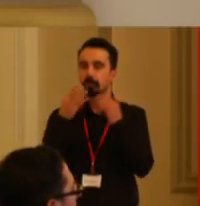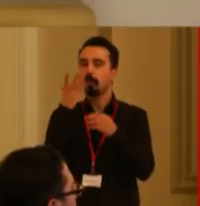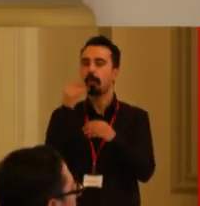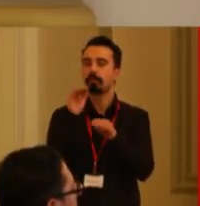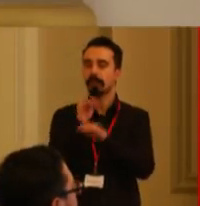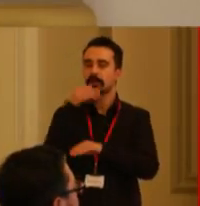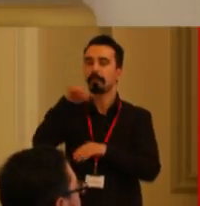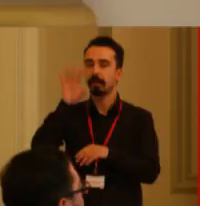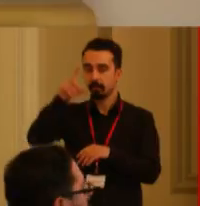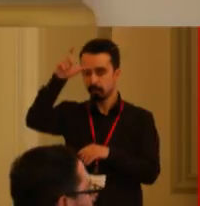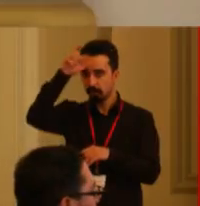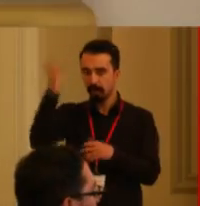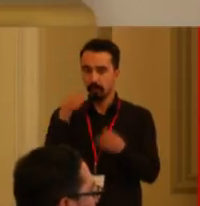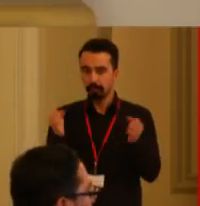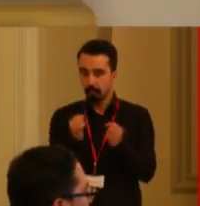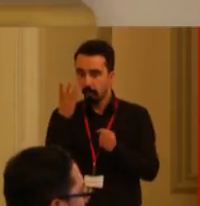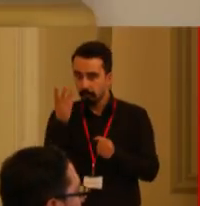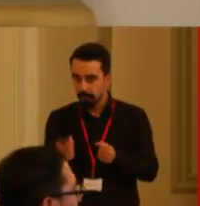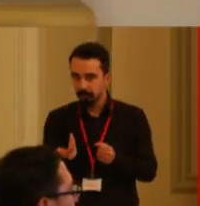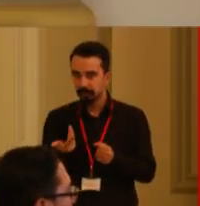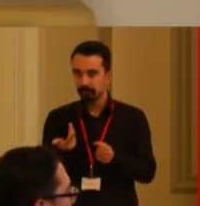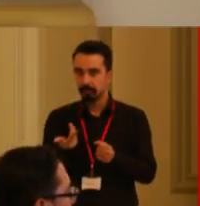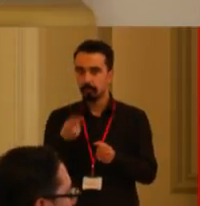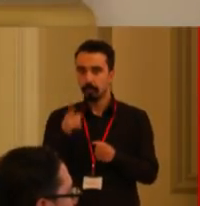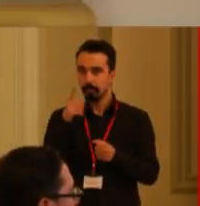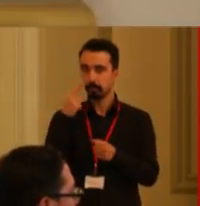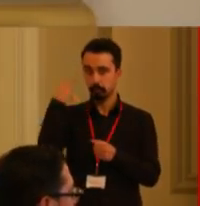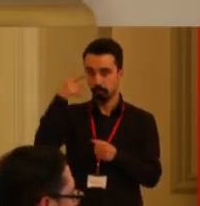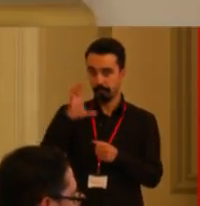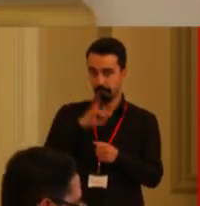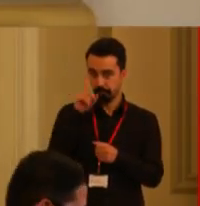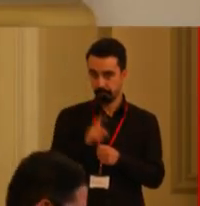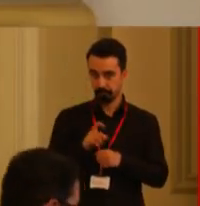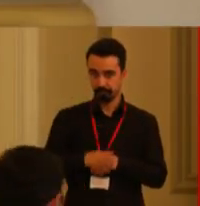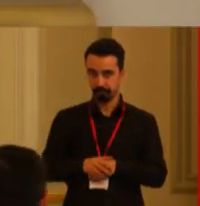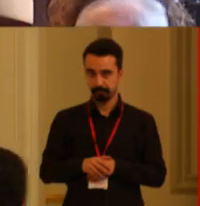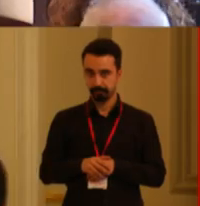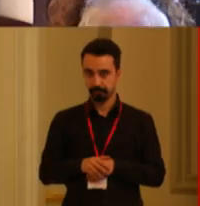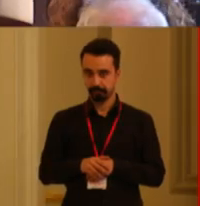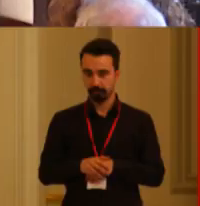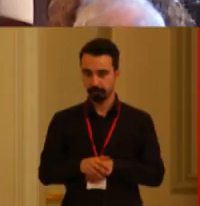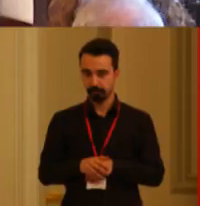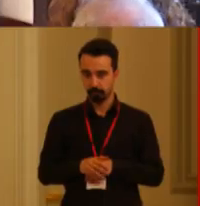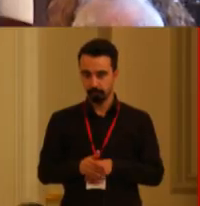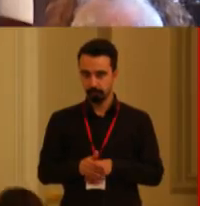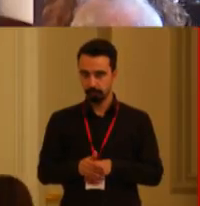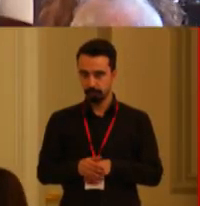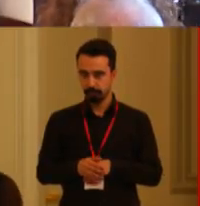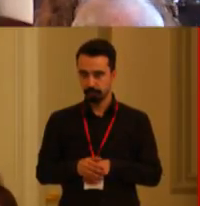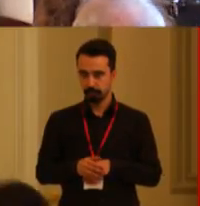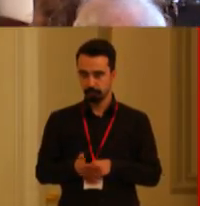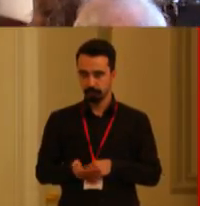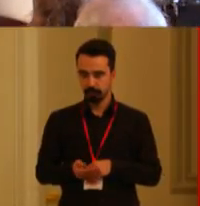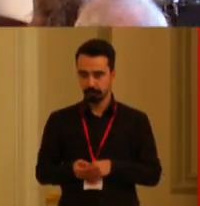what about job satisfaction? Will they feel apathetic altogether and want to seek jobs elsewhere?